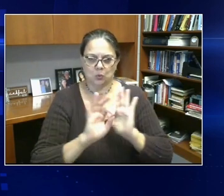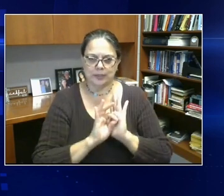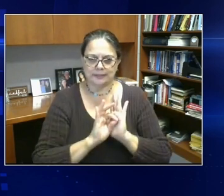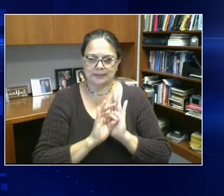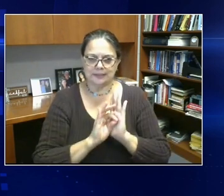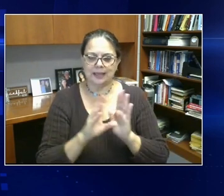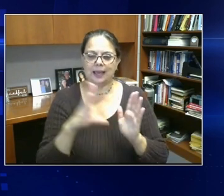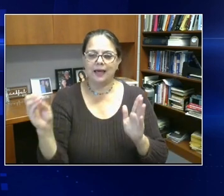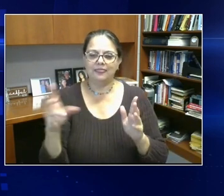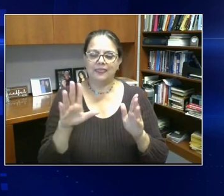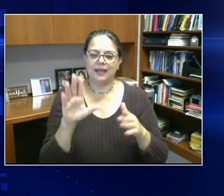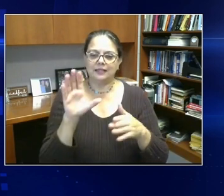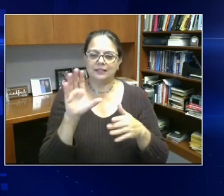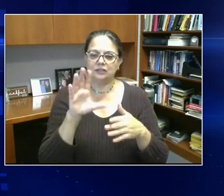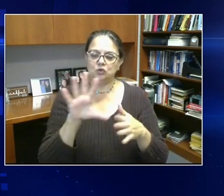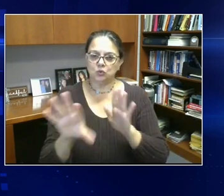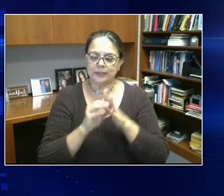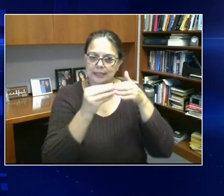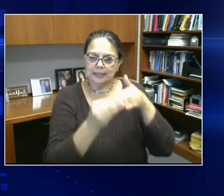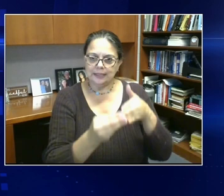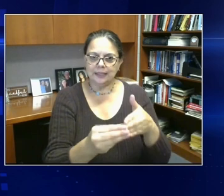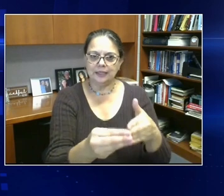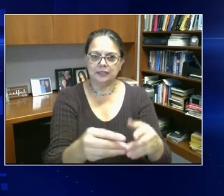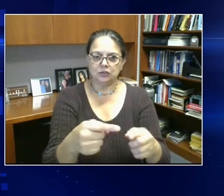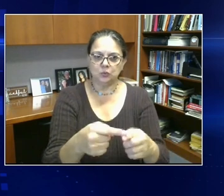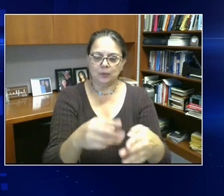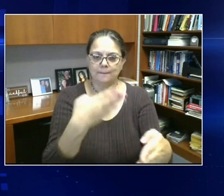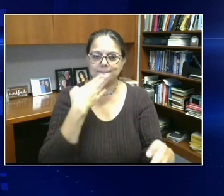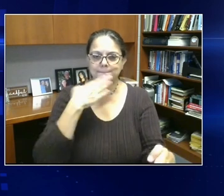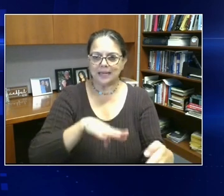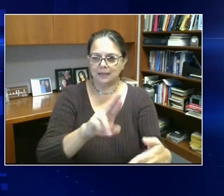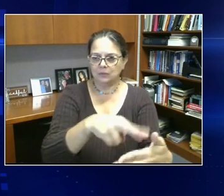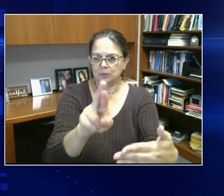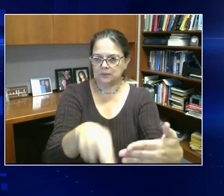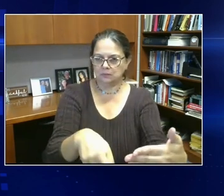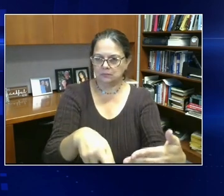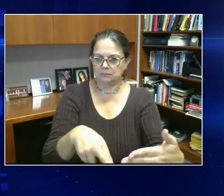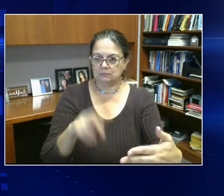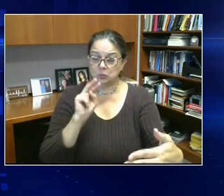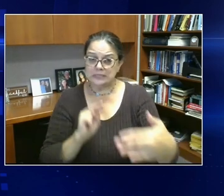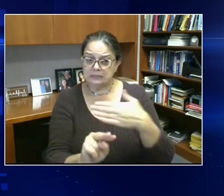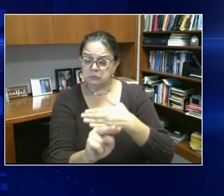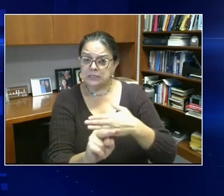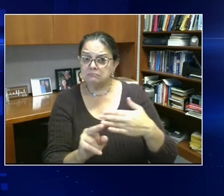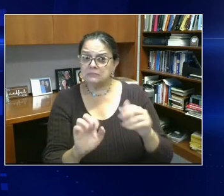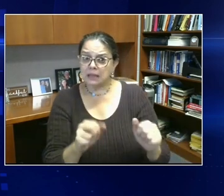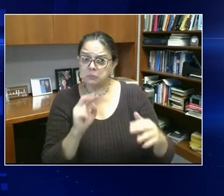This is when an individual's choice has an unintended but foreseeable consequence,